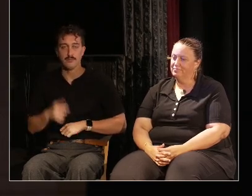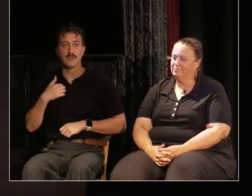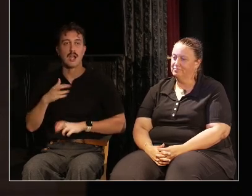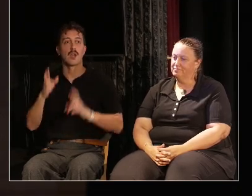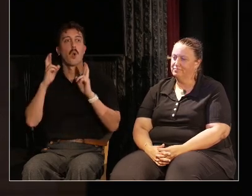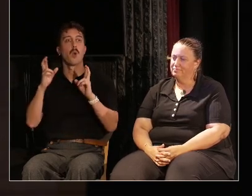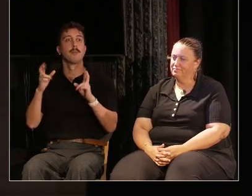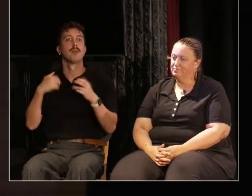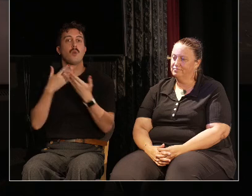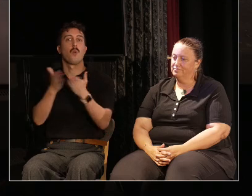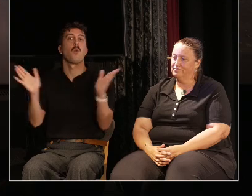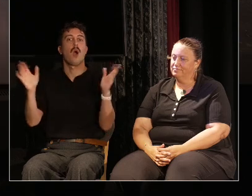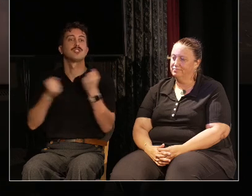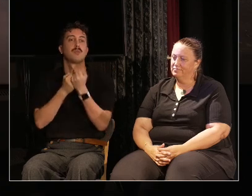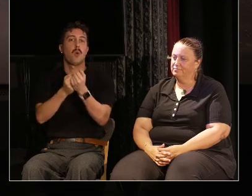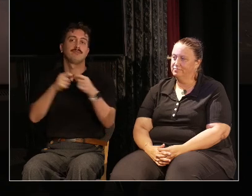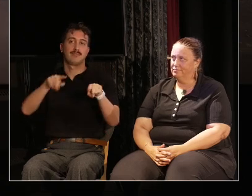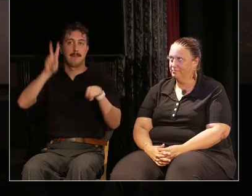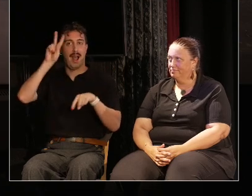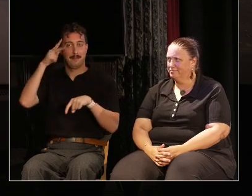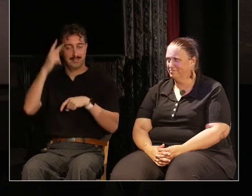strong case. Thank you. Thank you, Allegra.